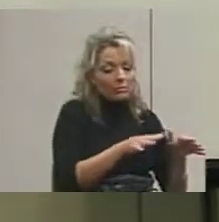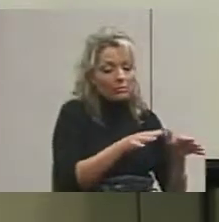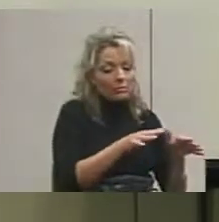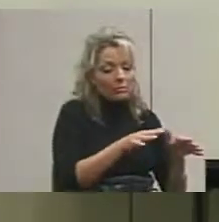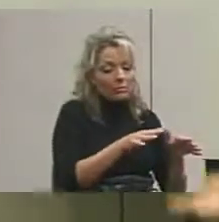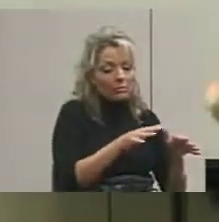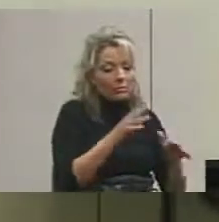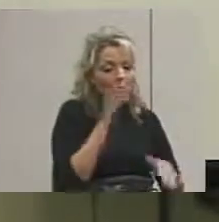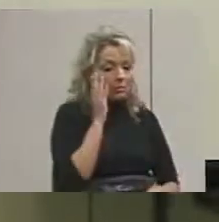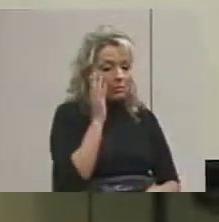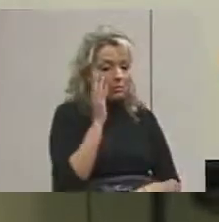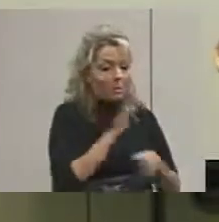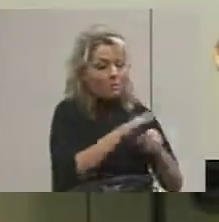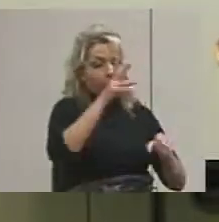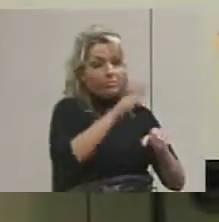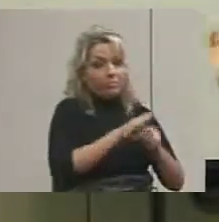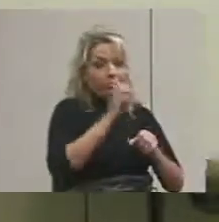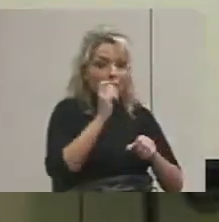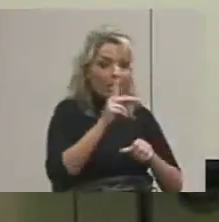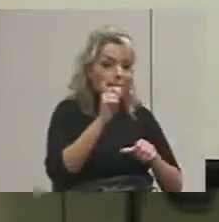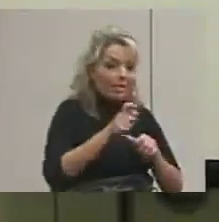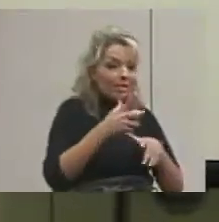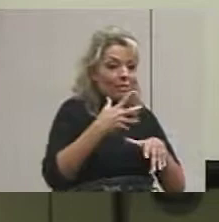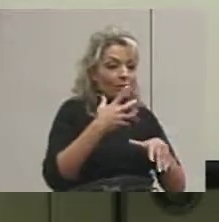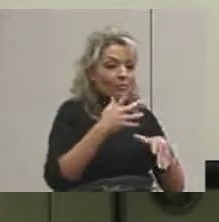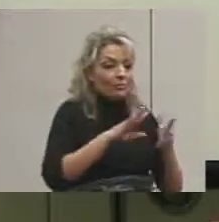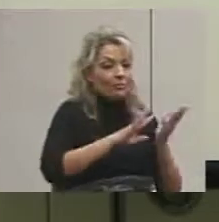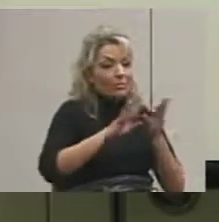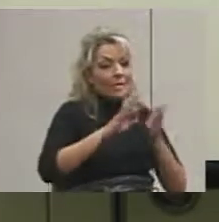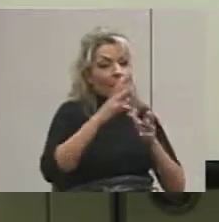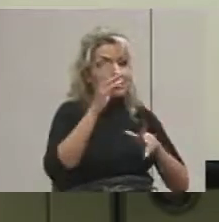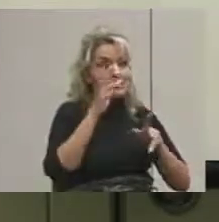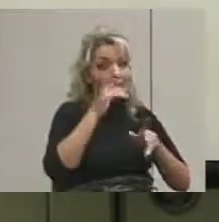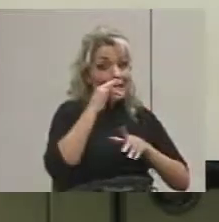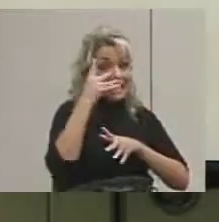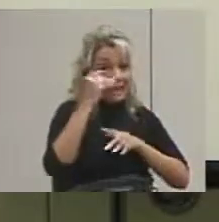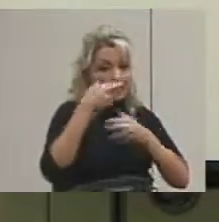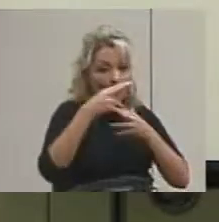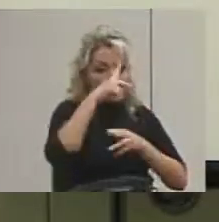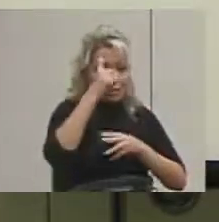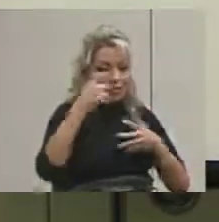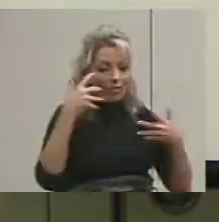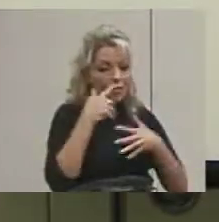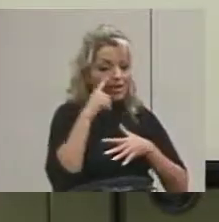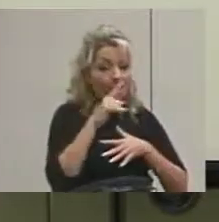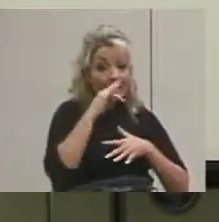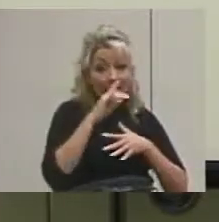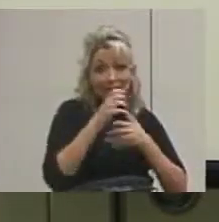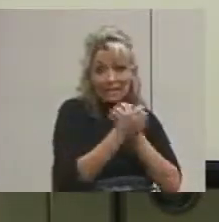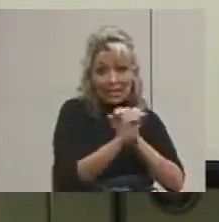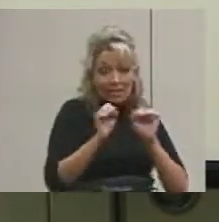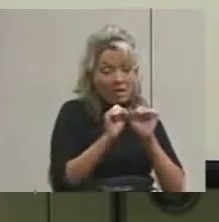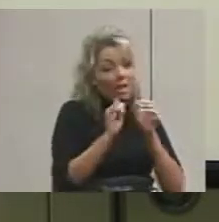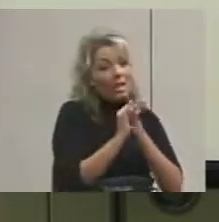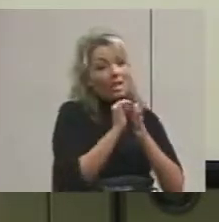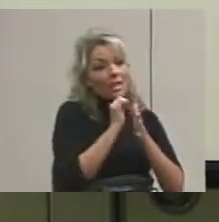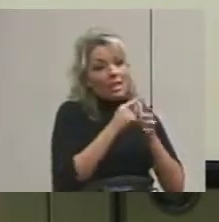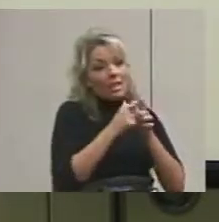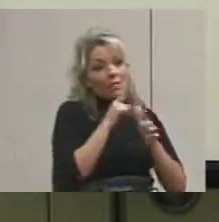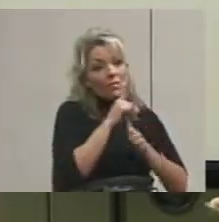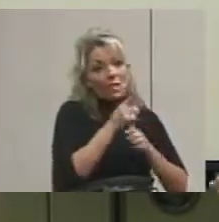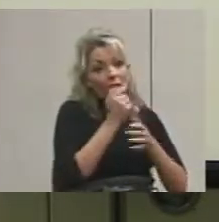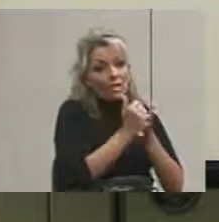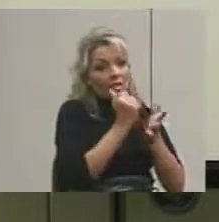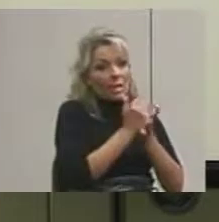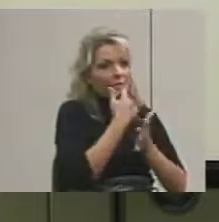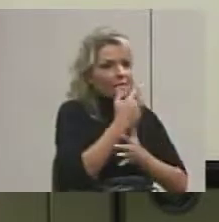full-blown, okay, we got to get everybody out of the room because we're afraid for the other kids' safety. So it really has helped, and just